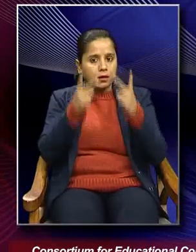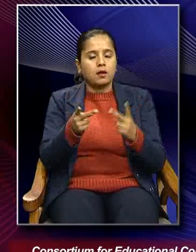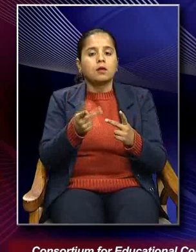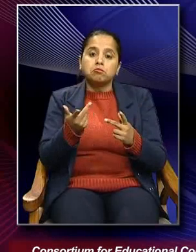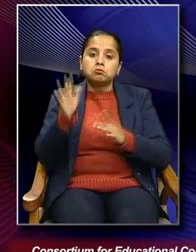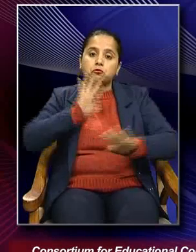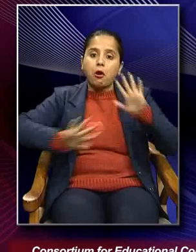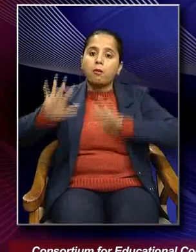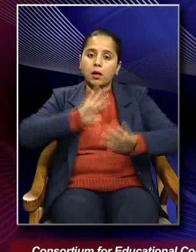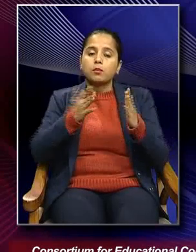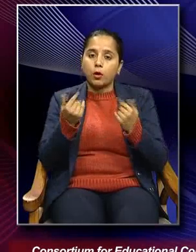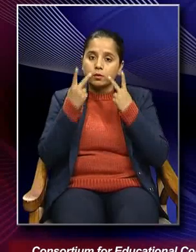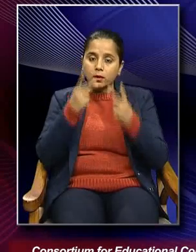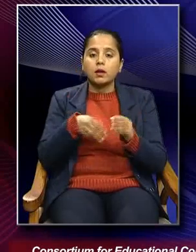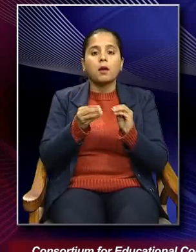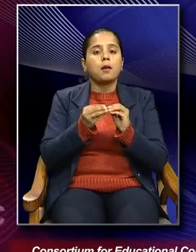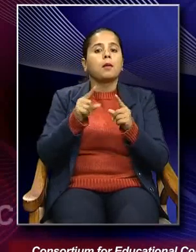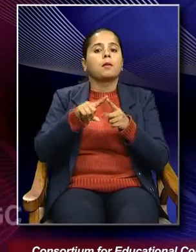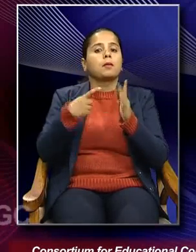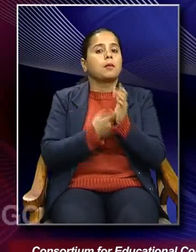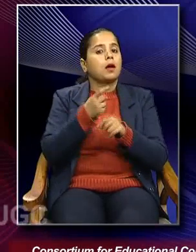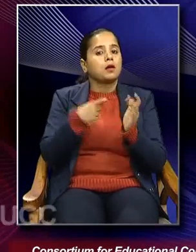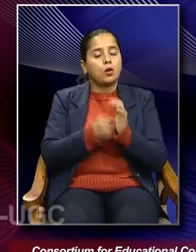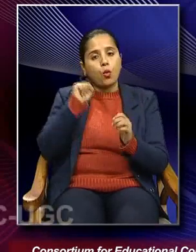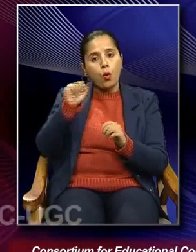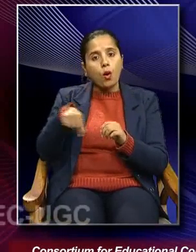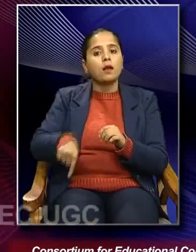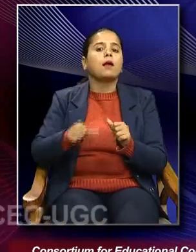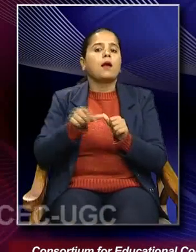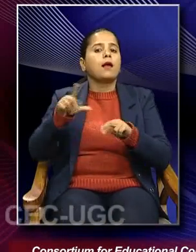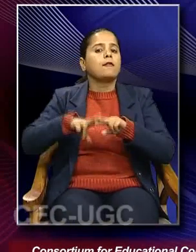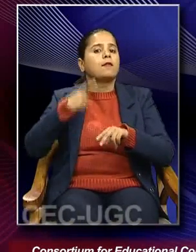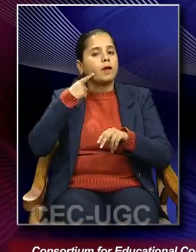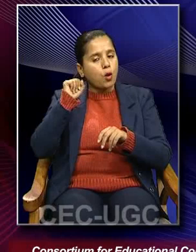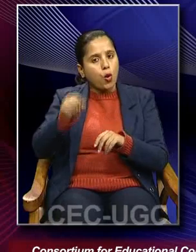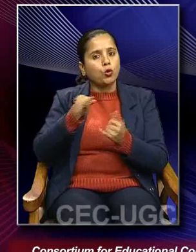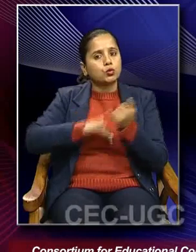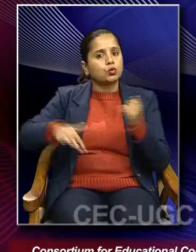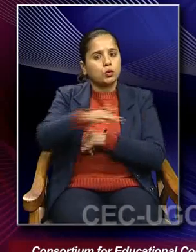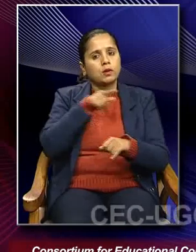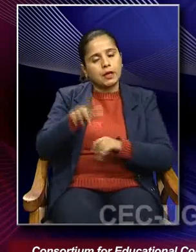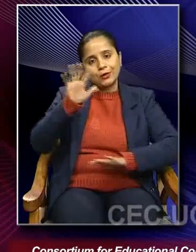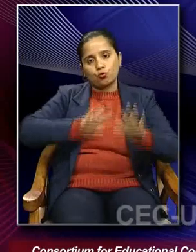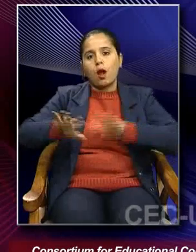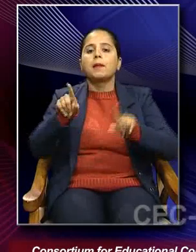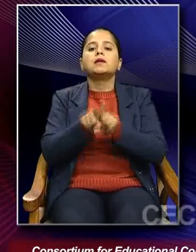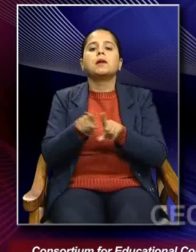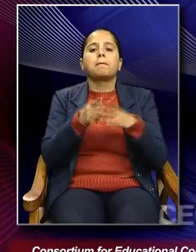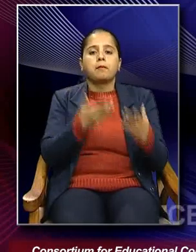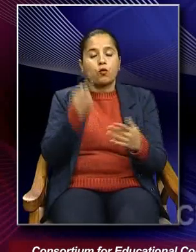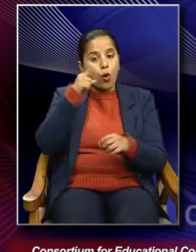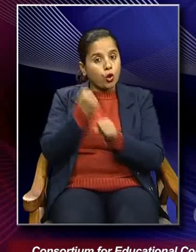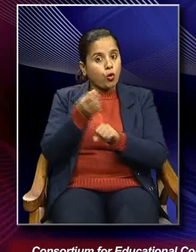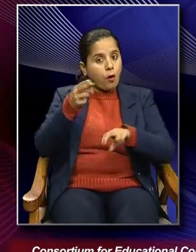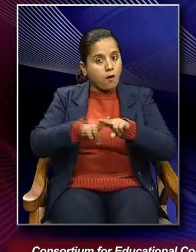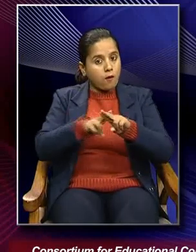drama. Berger brings Erving Goffman's idea of society being a drama. For